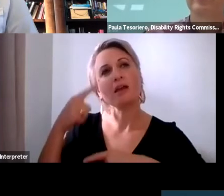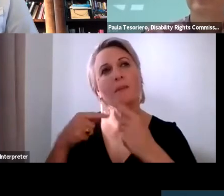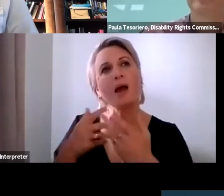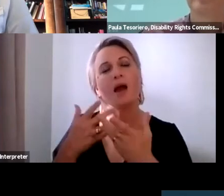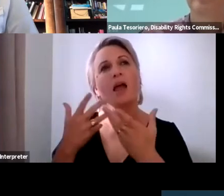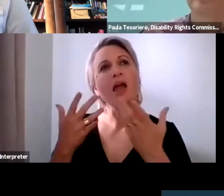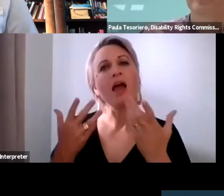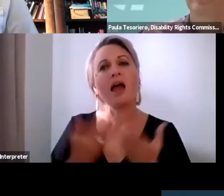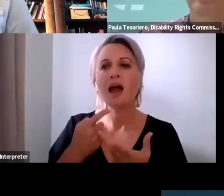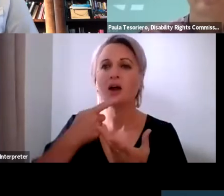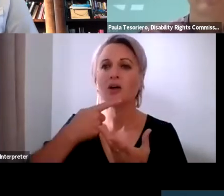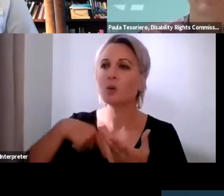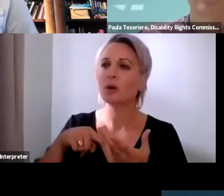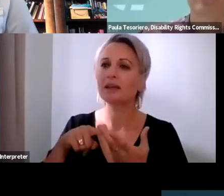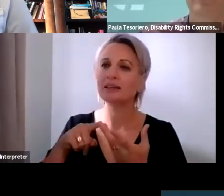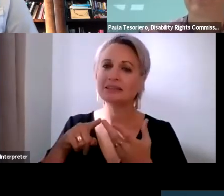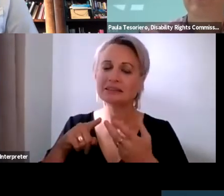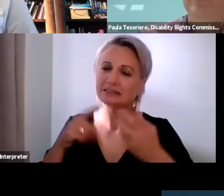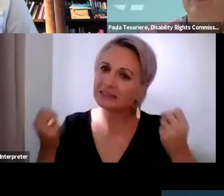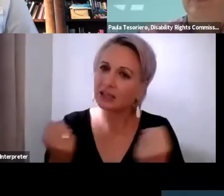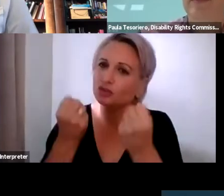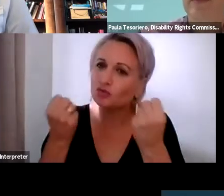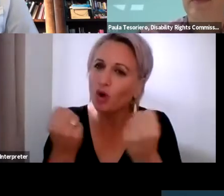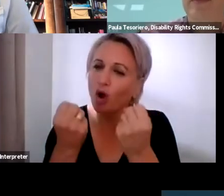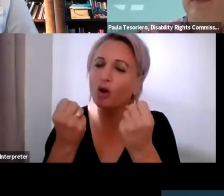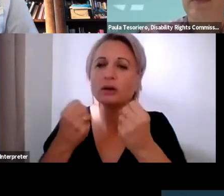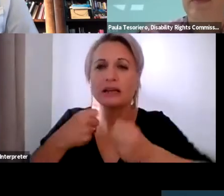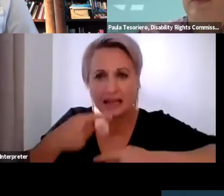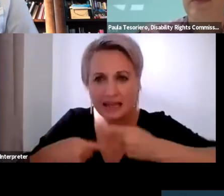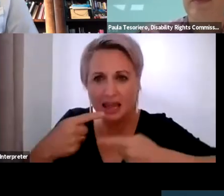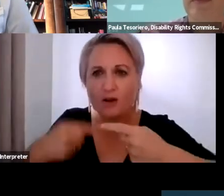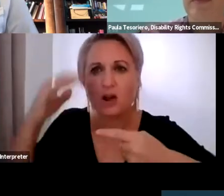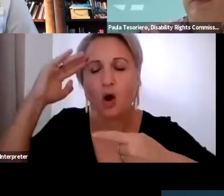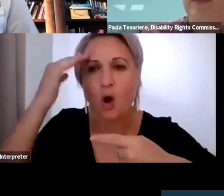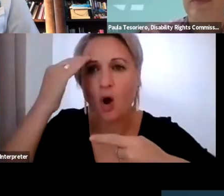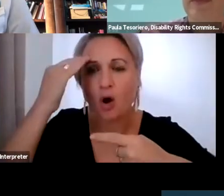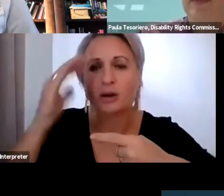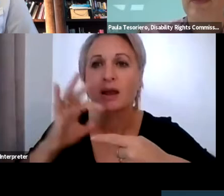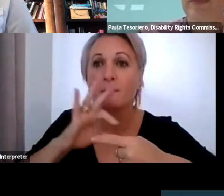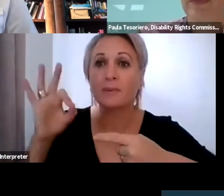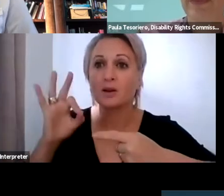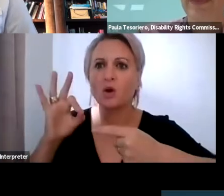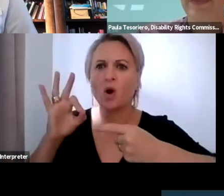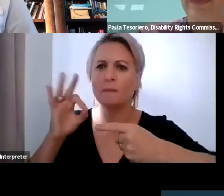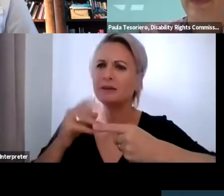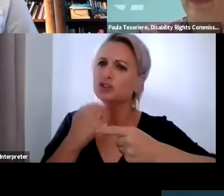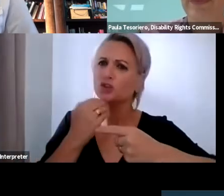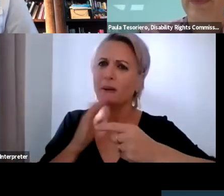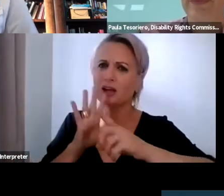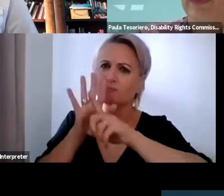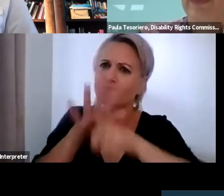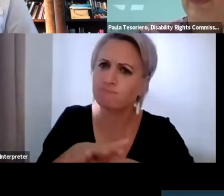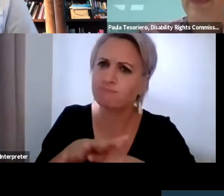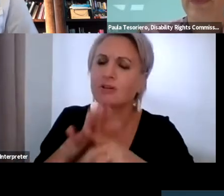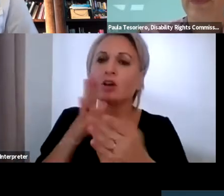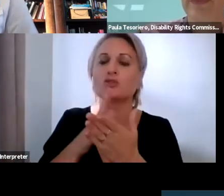maintain our resilience, but without stepping on someone else? So being able to hold each